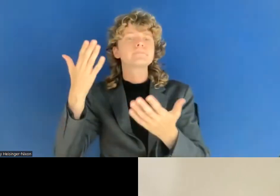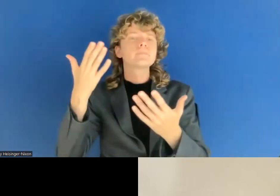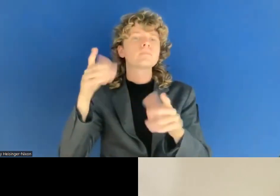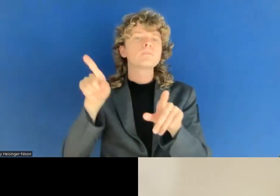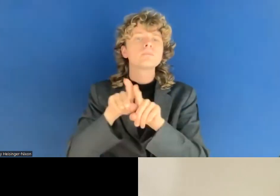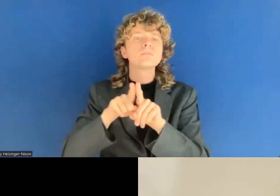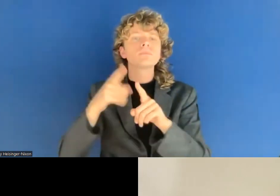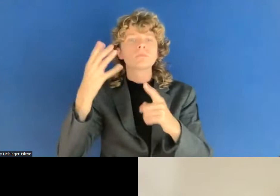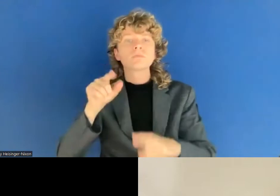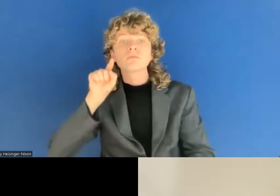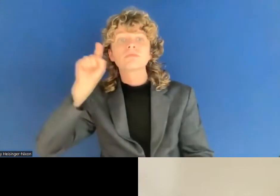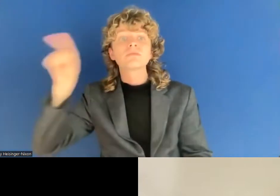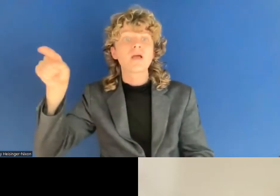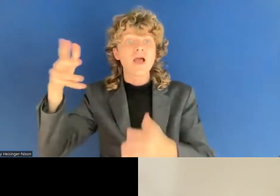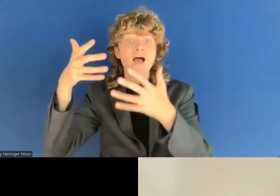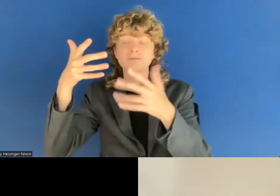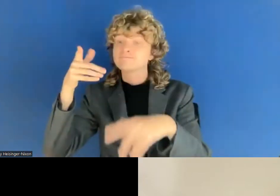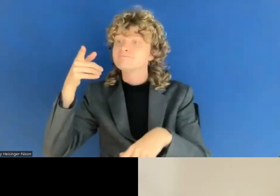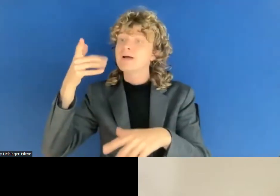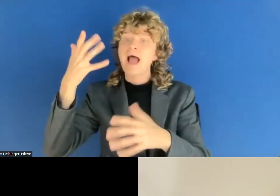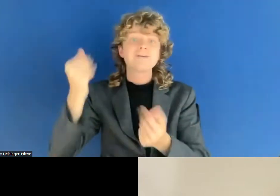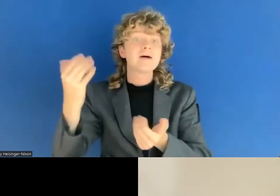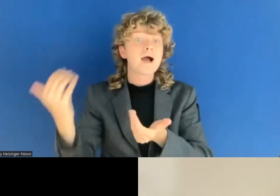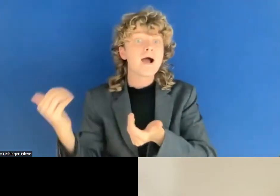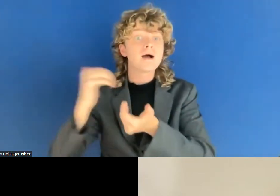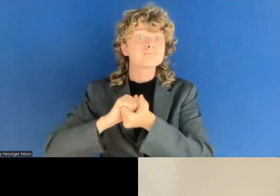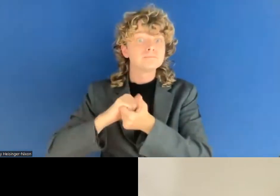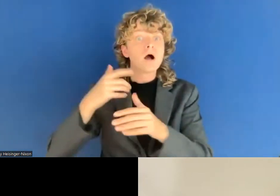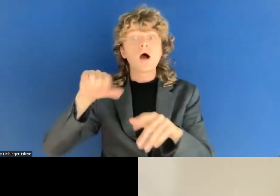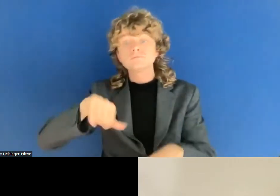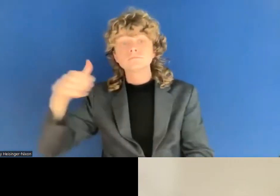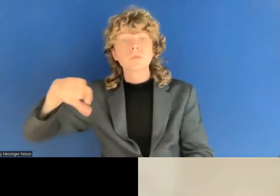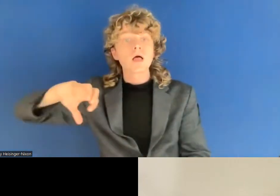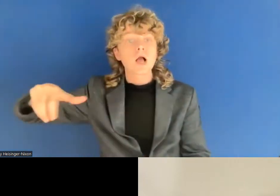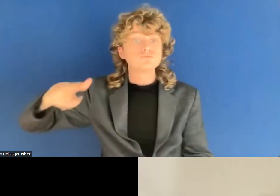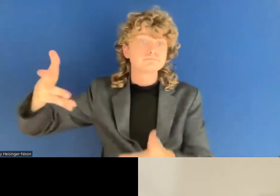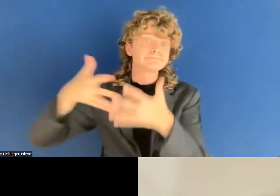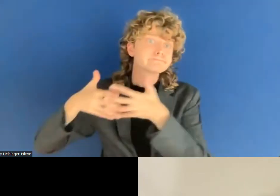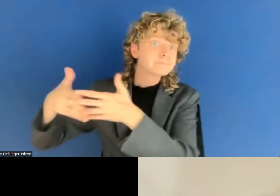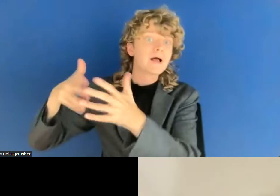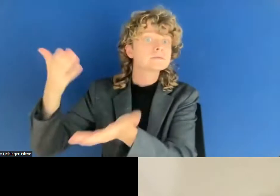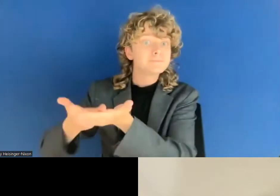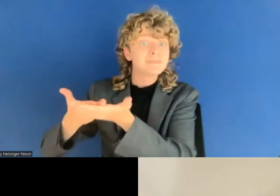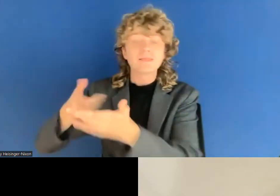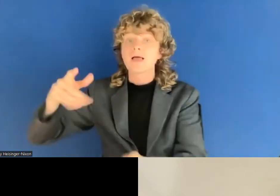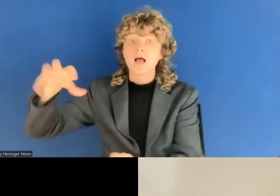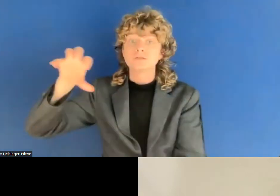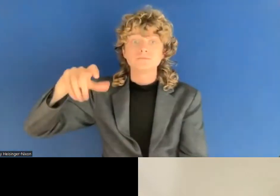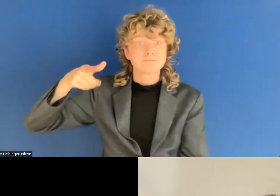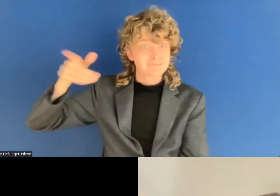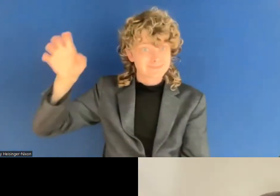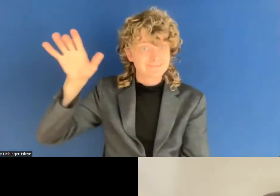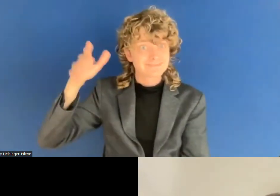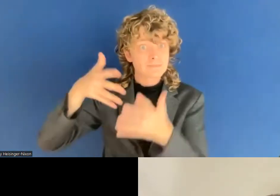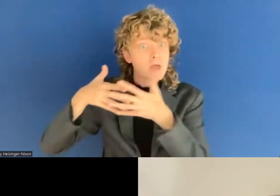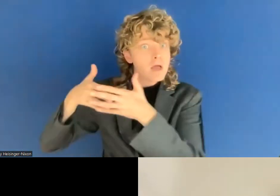because it means that at that time you will have to do specific things for Europe that you are not obligated to do. It's good